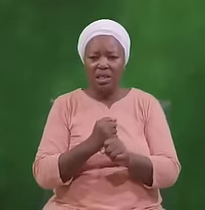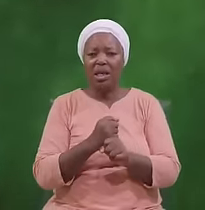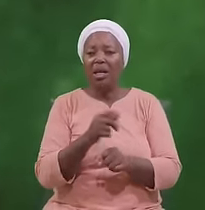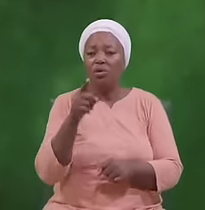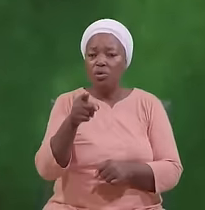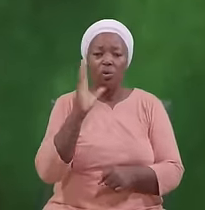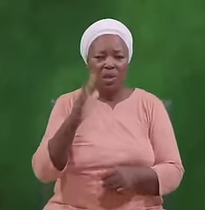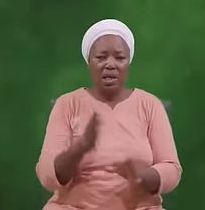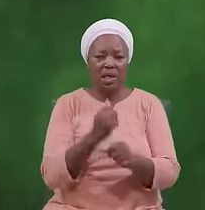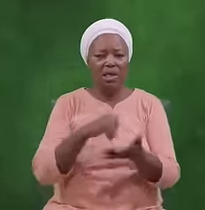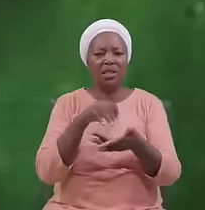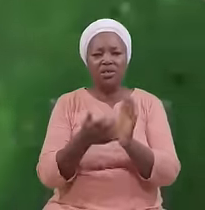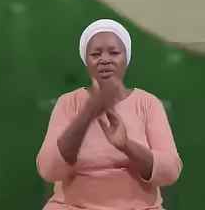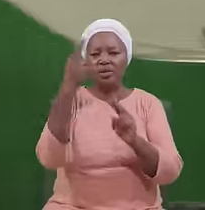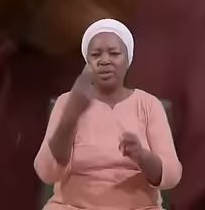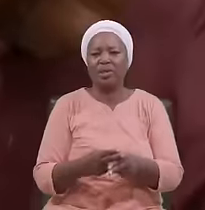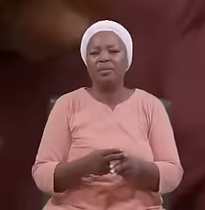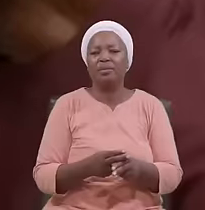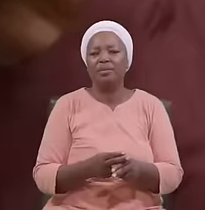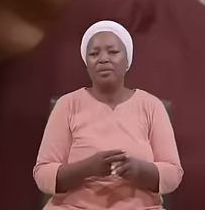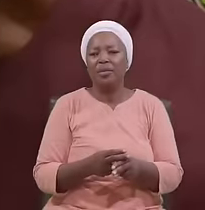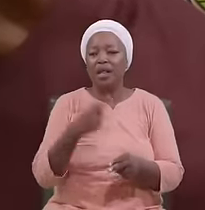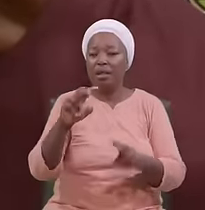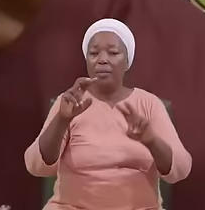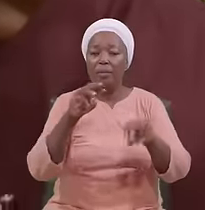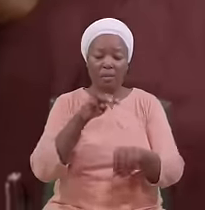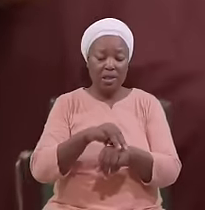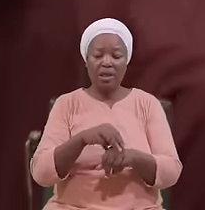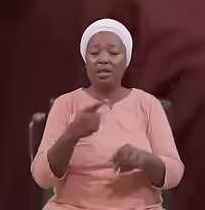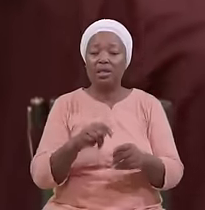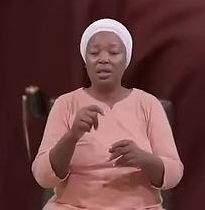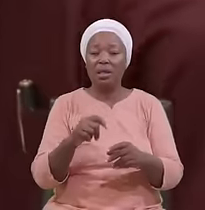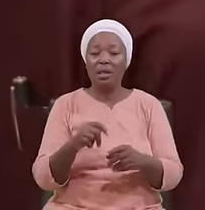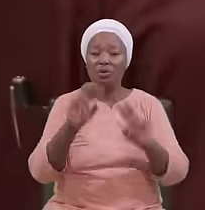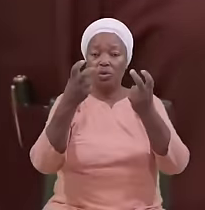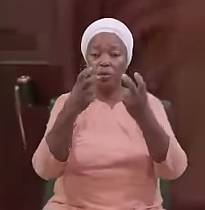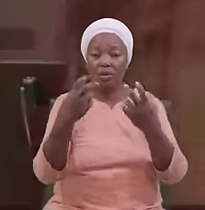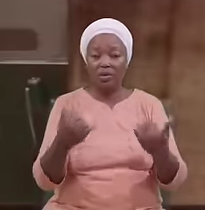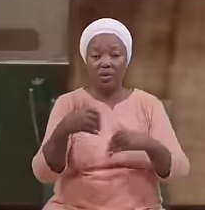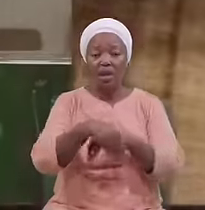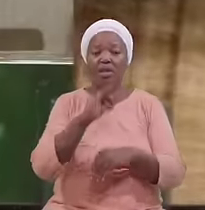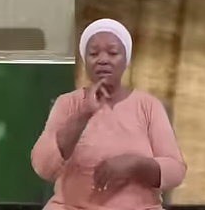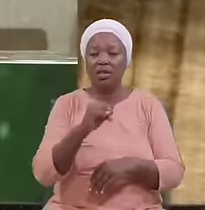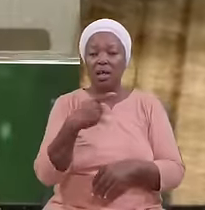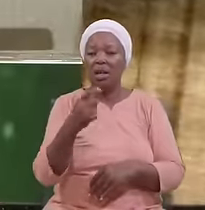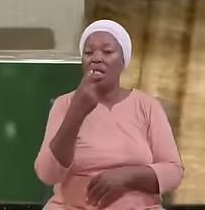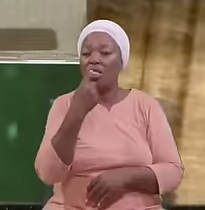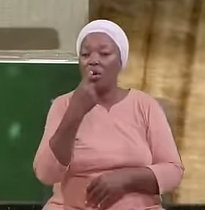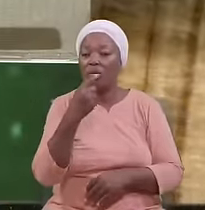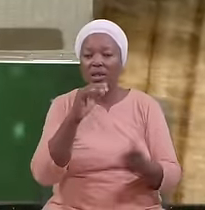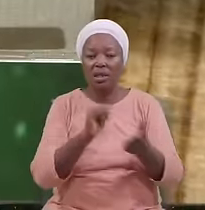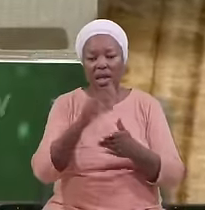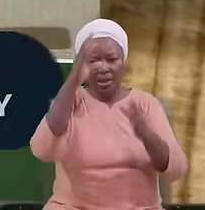going to get it in Jesus' name. The message again tonight, the tongue that